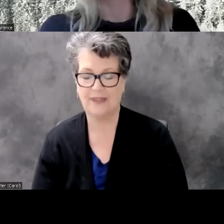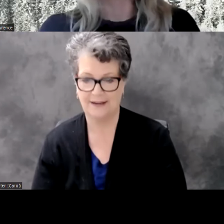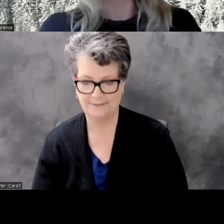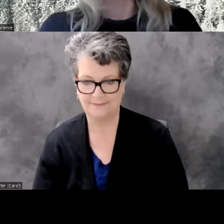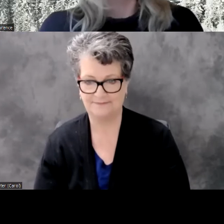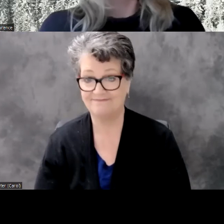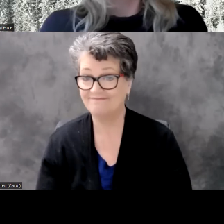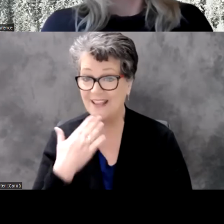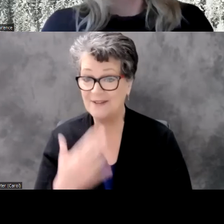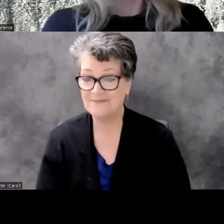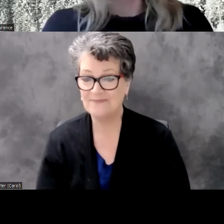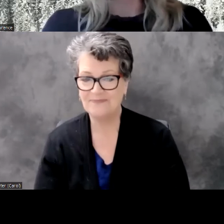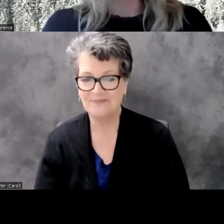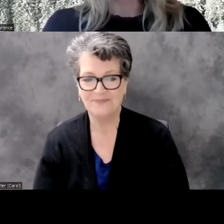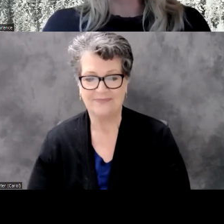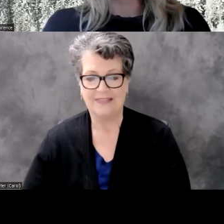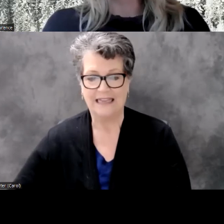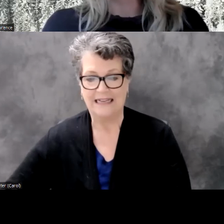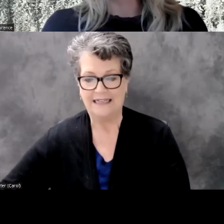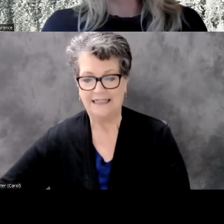Thanks.